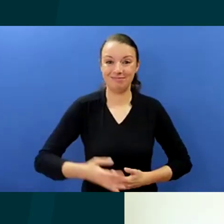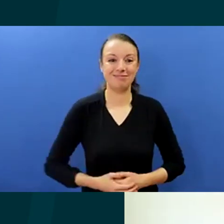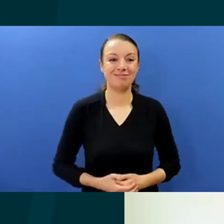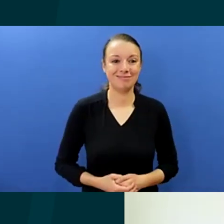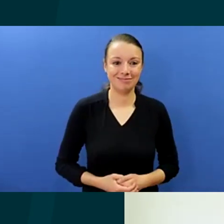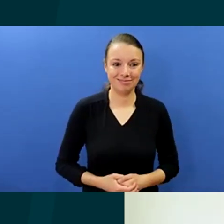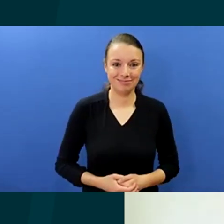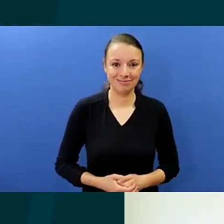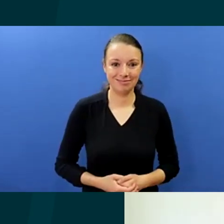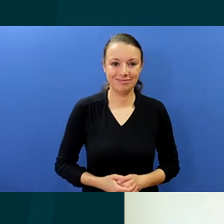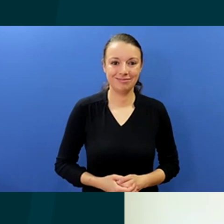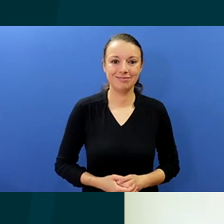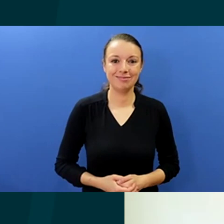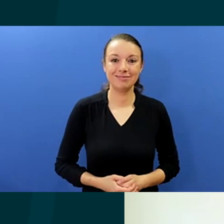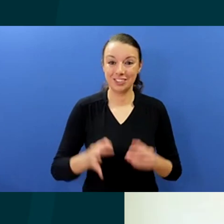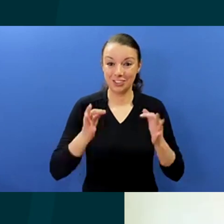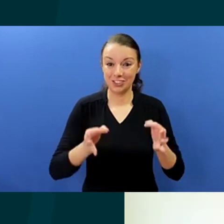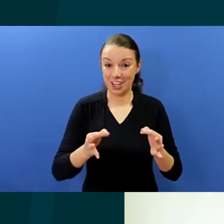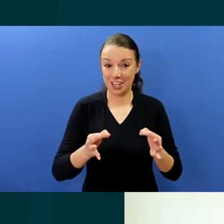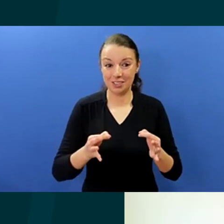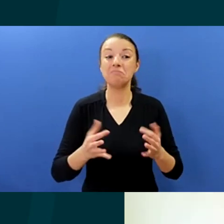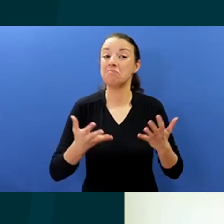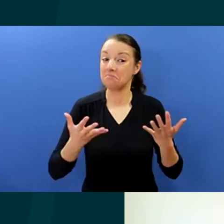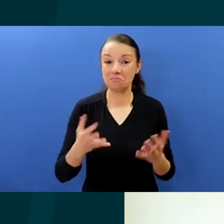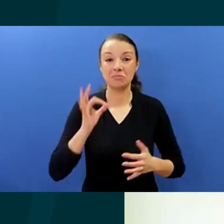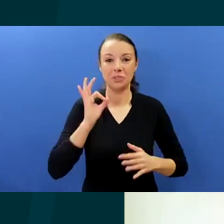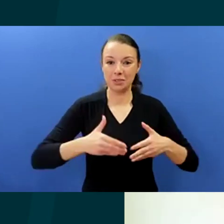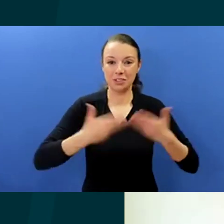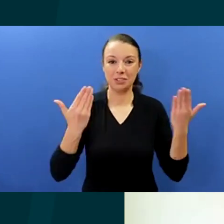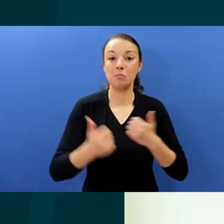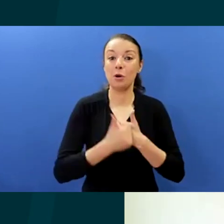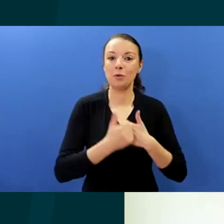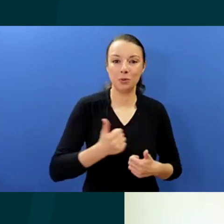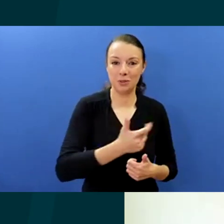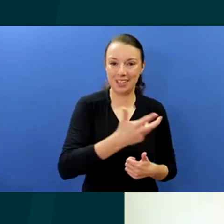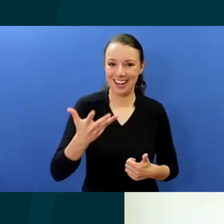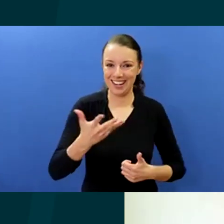Thank you. Welcome, everyone. Today we have a good day for a number of reasons.